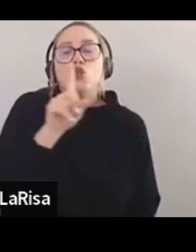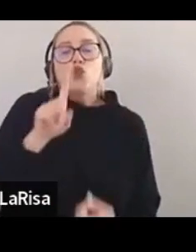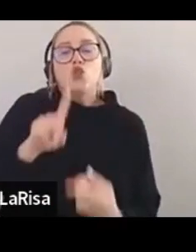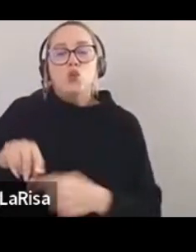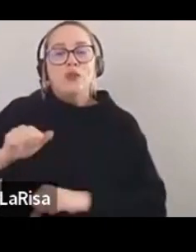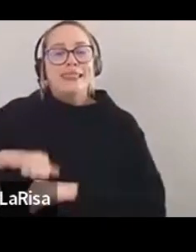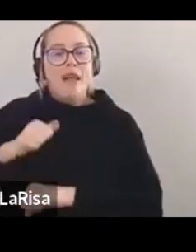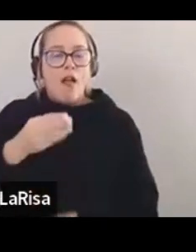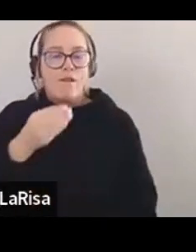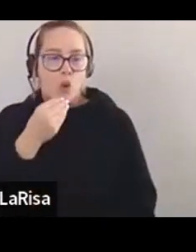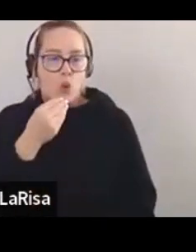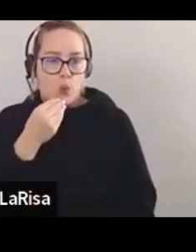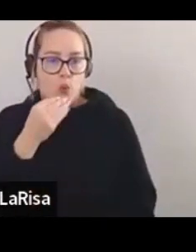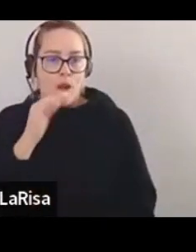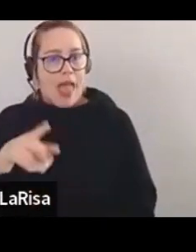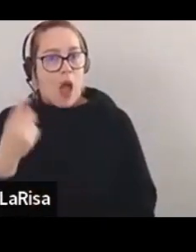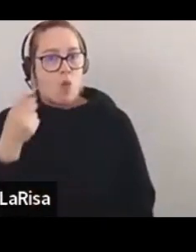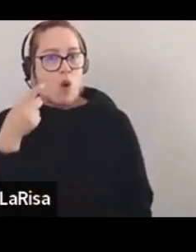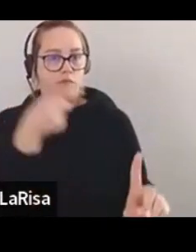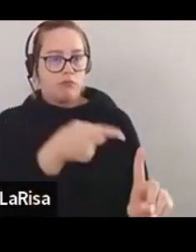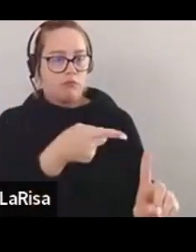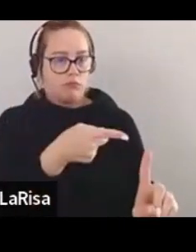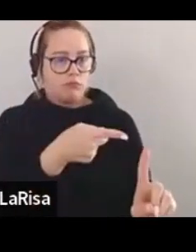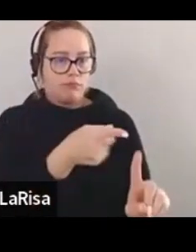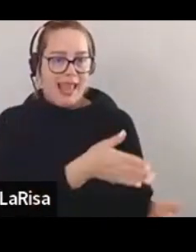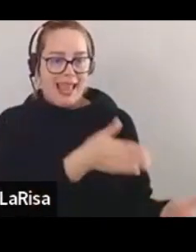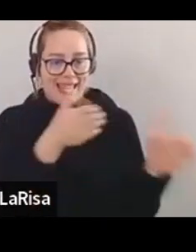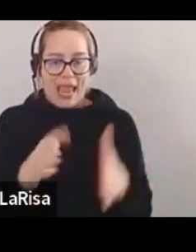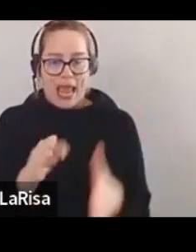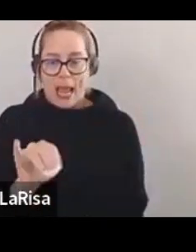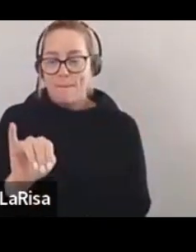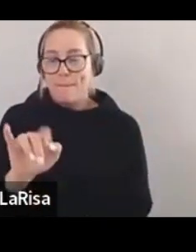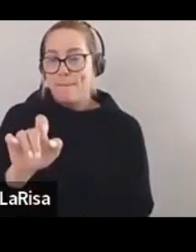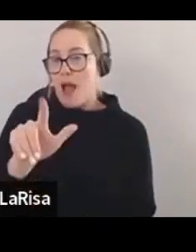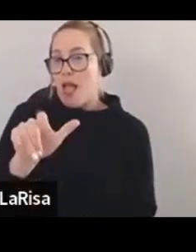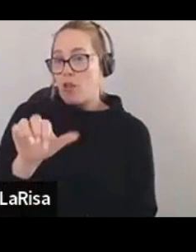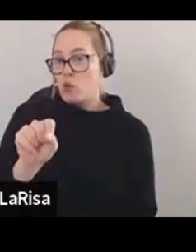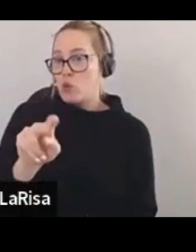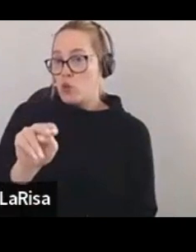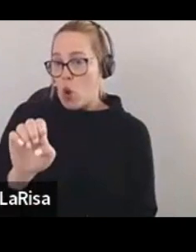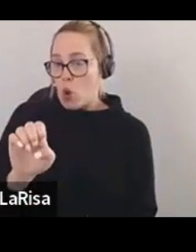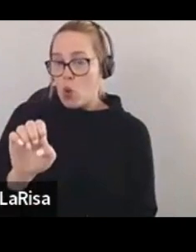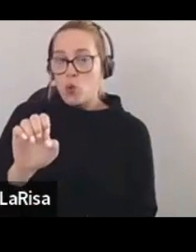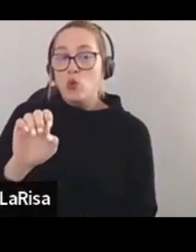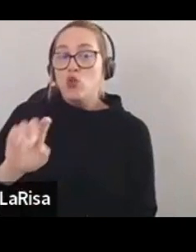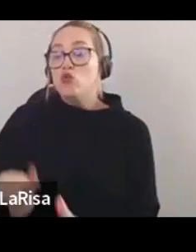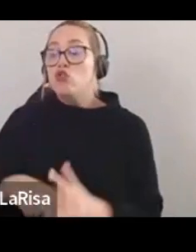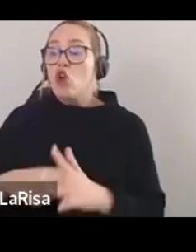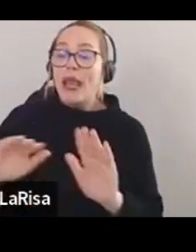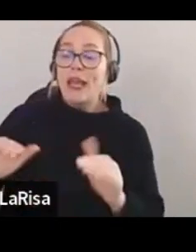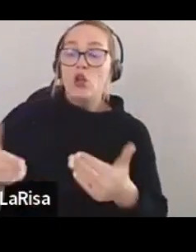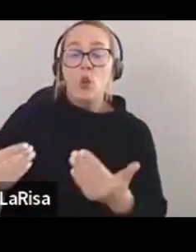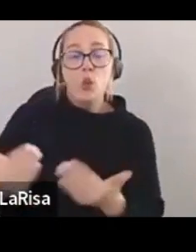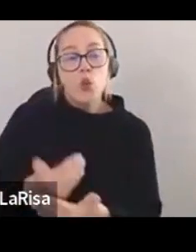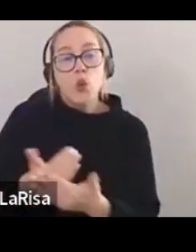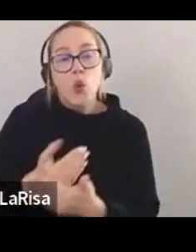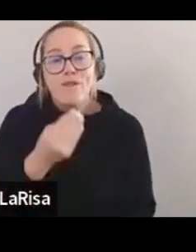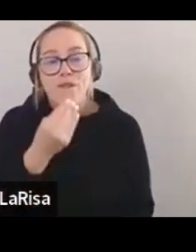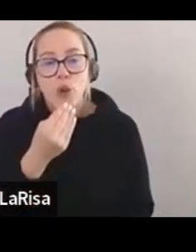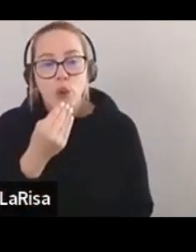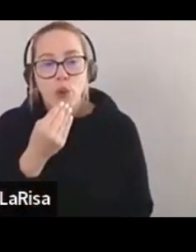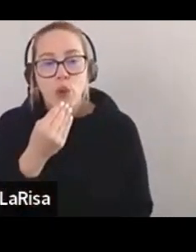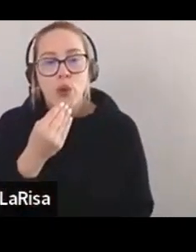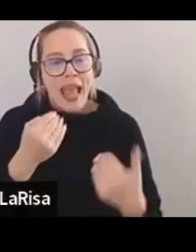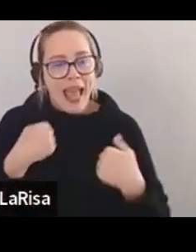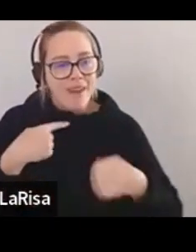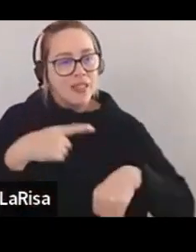from milk or formula to solid foods. There are milestones about when new foods are starting to be introduced